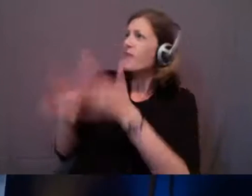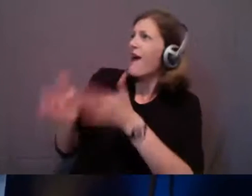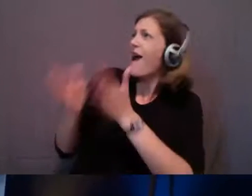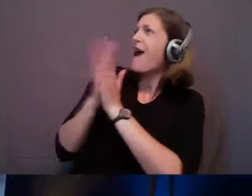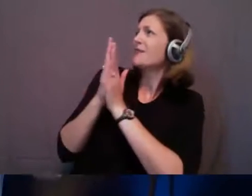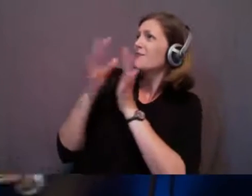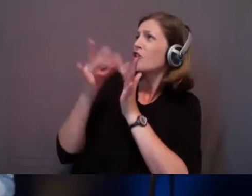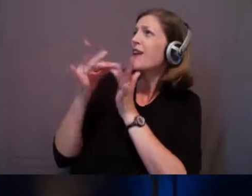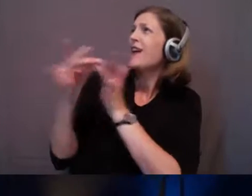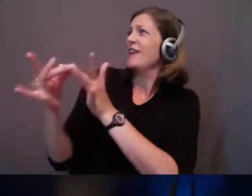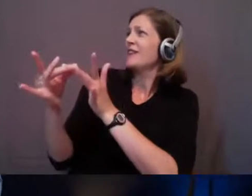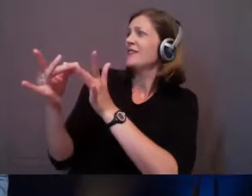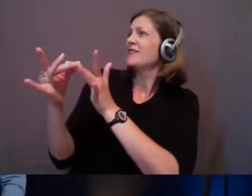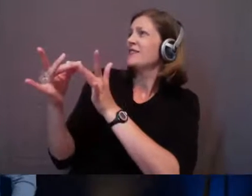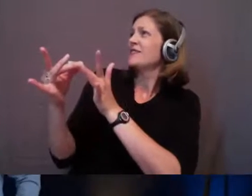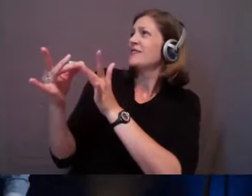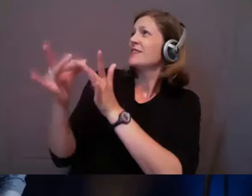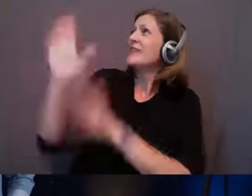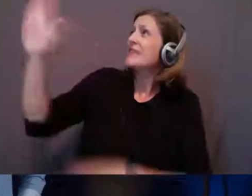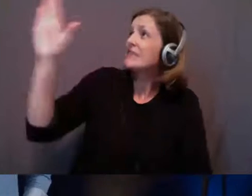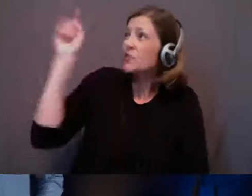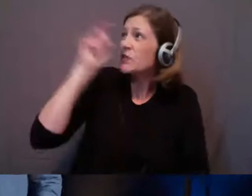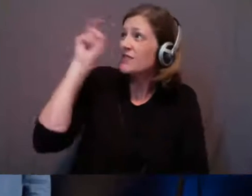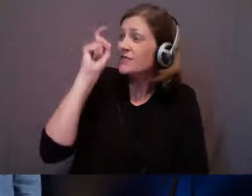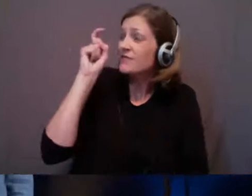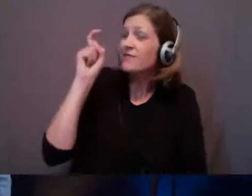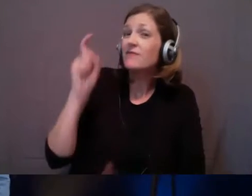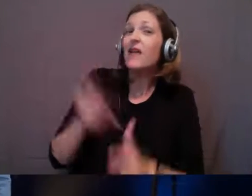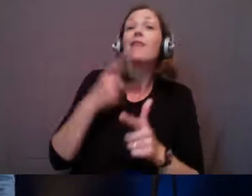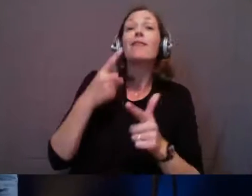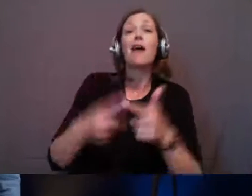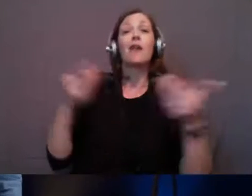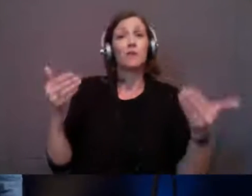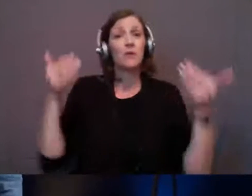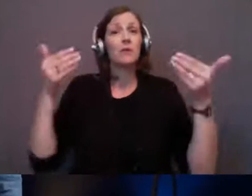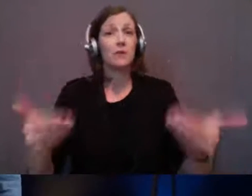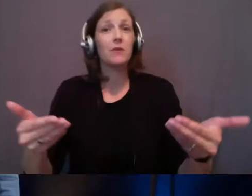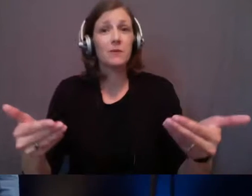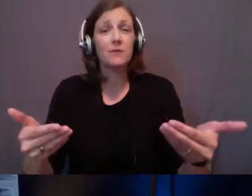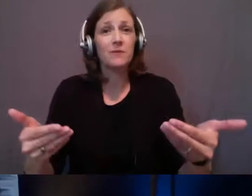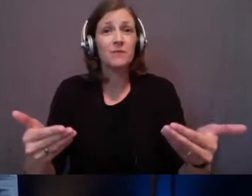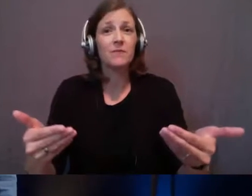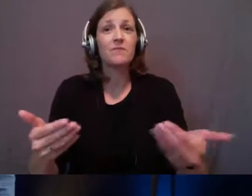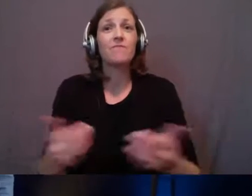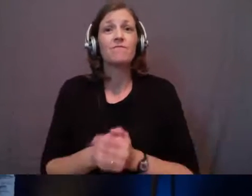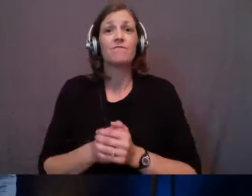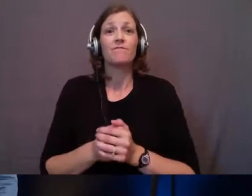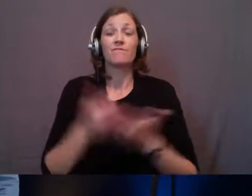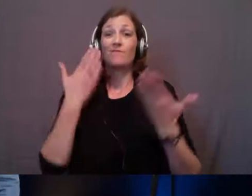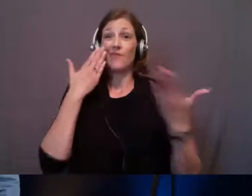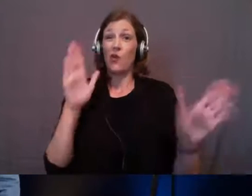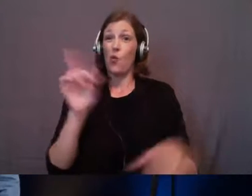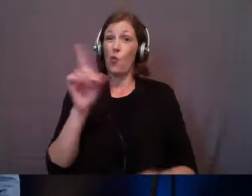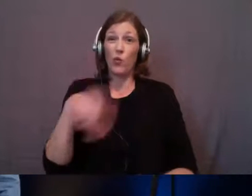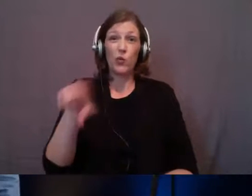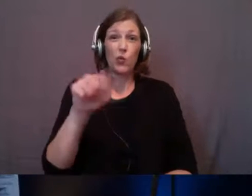own natural wisdom. And then we step out and we do what's right. And I don't know where you are in your